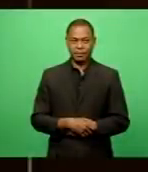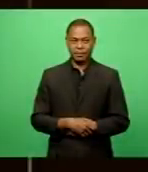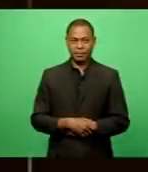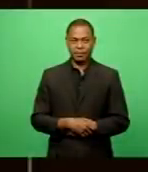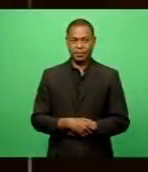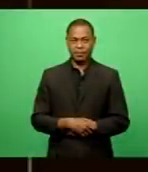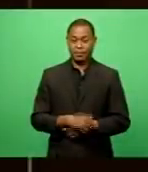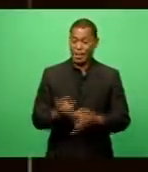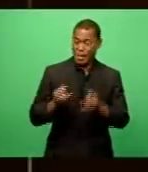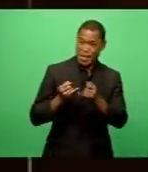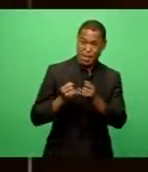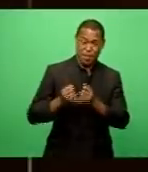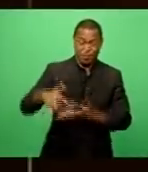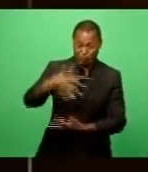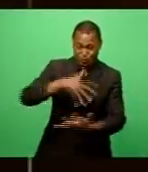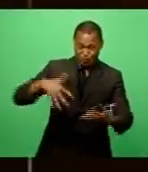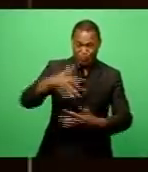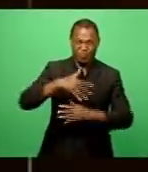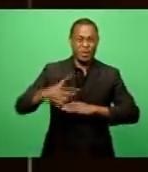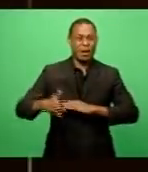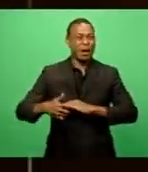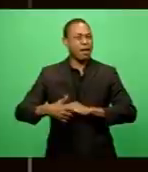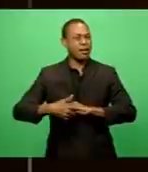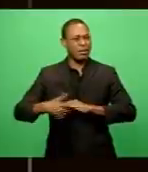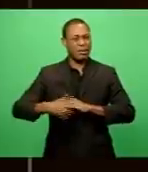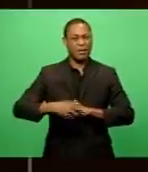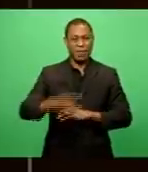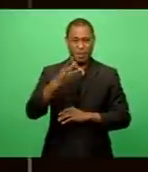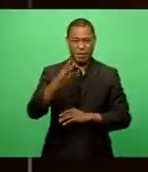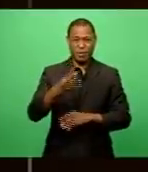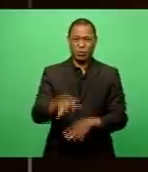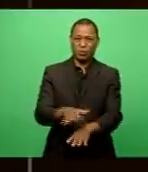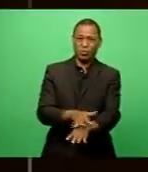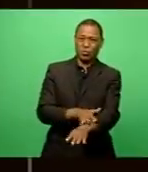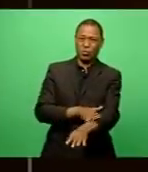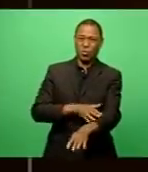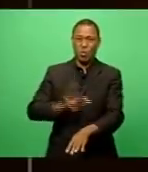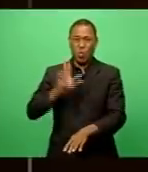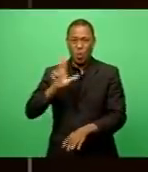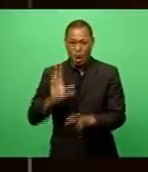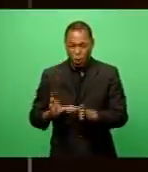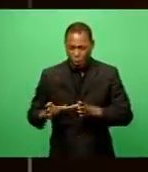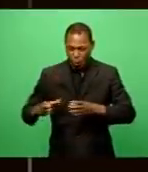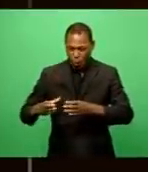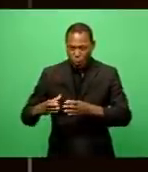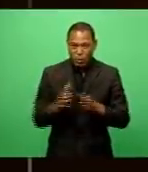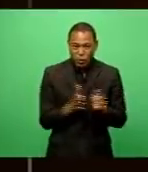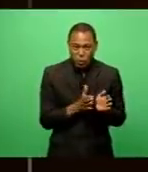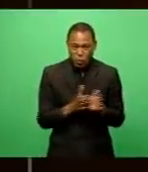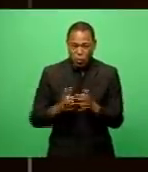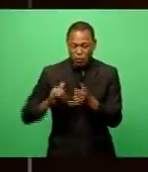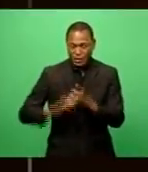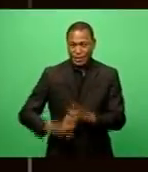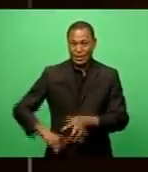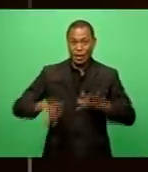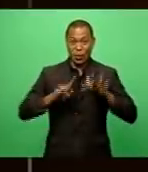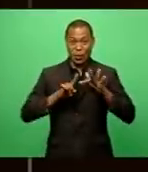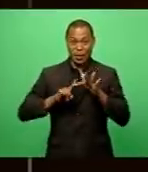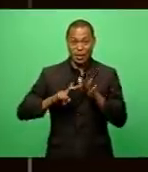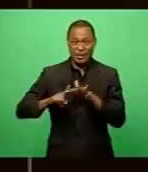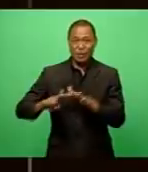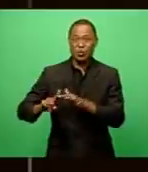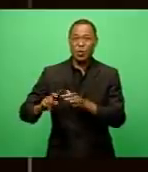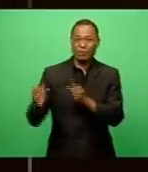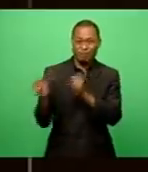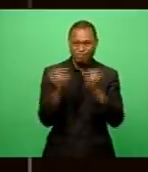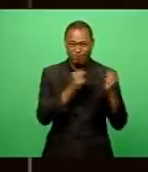Severe tropical cyclone Yasa Category 3 lies slow moving over the southern Lau group and continues to move southeast. Associated gale force